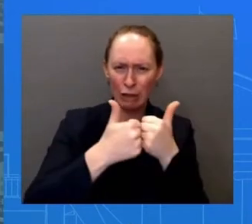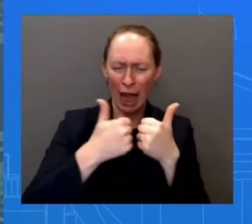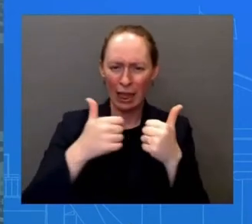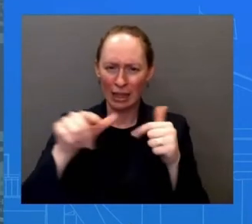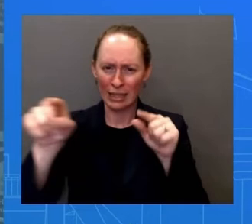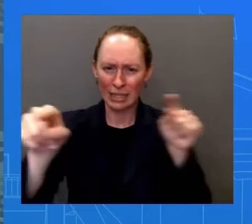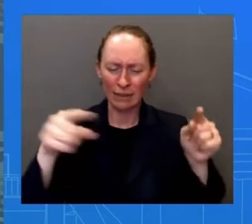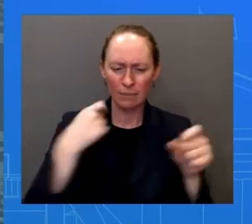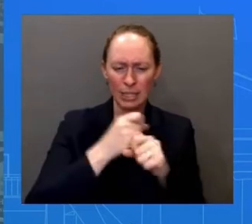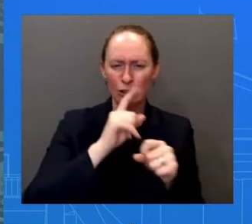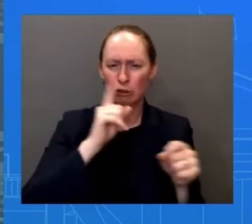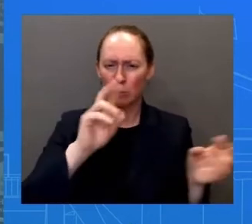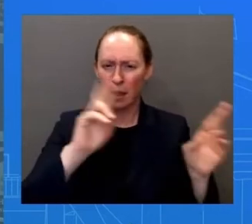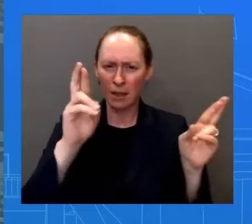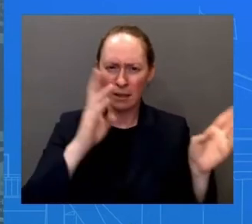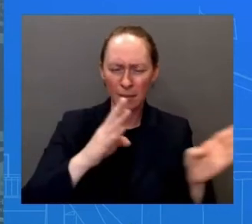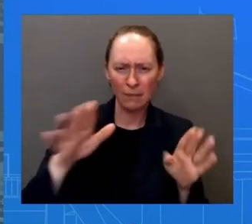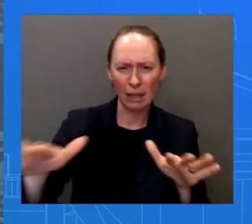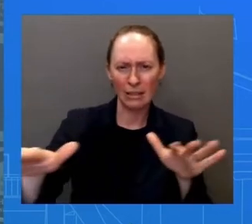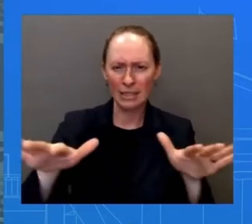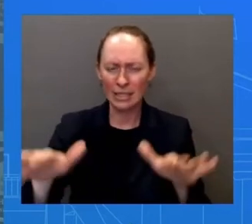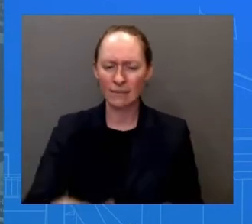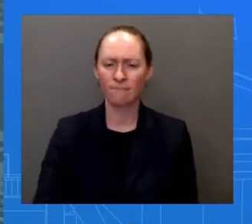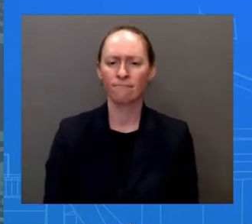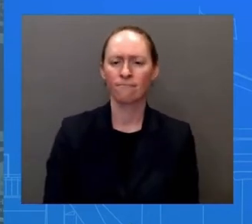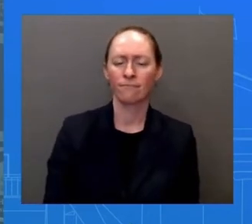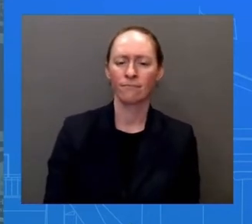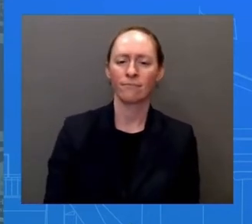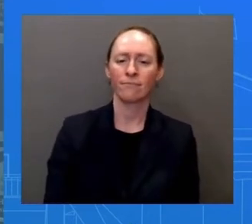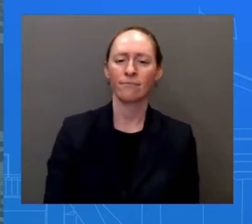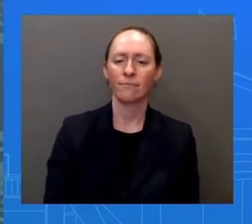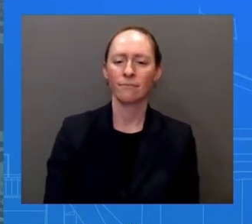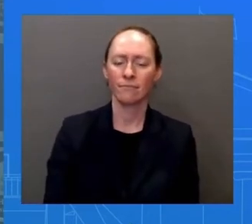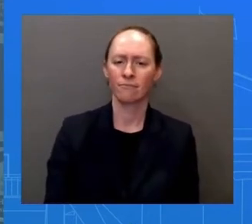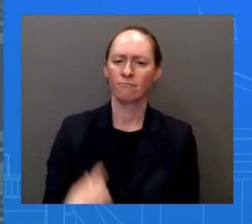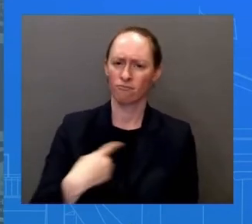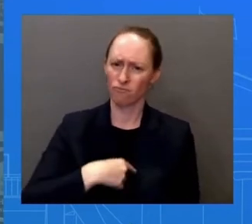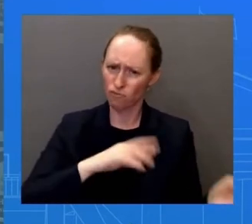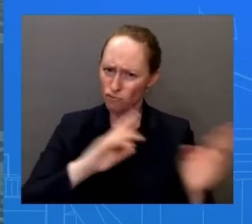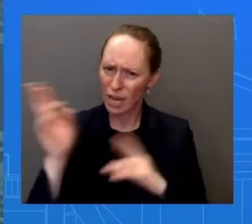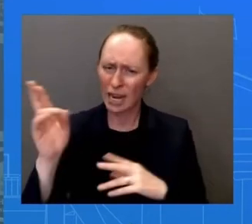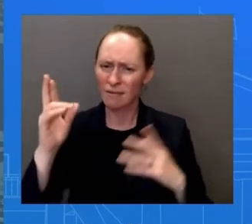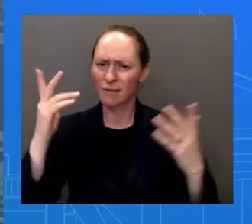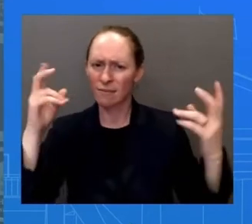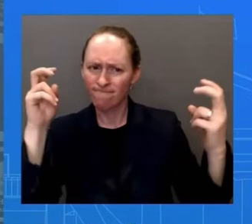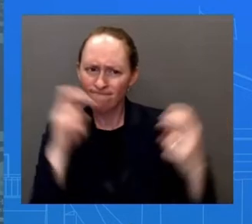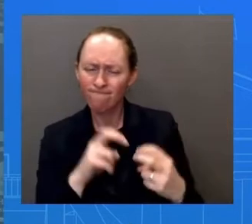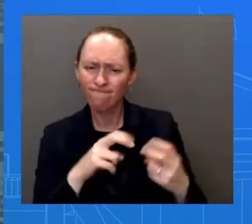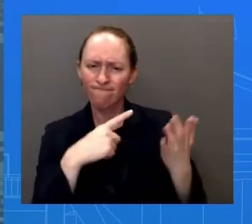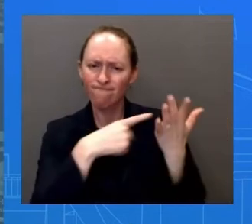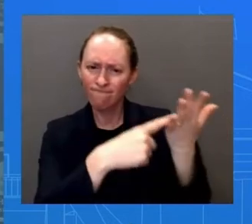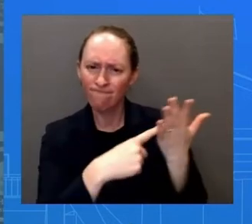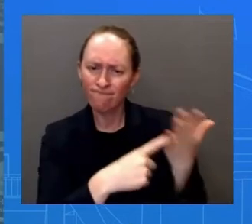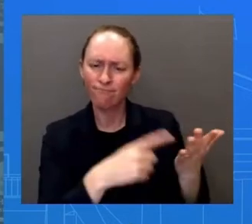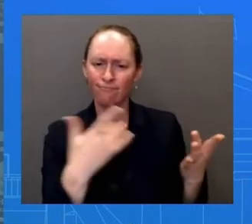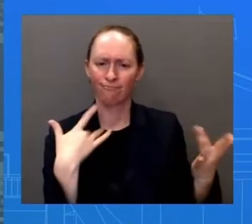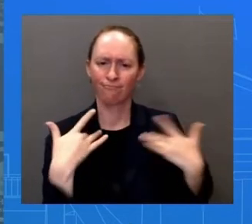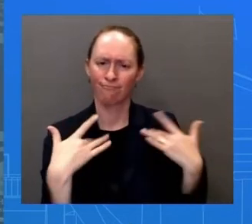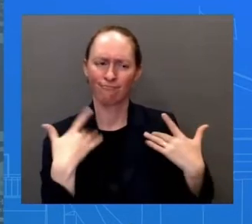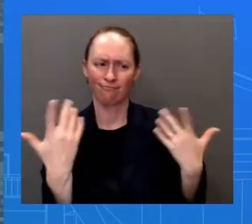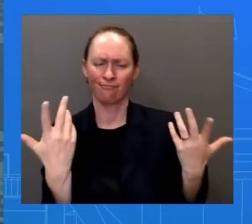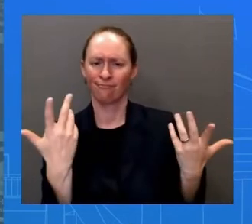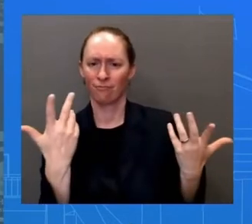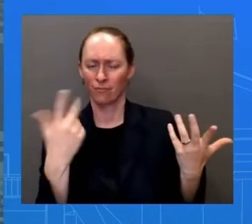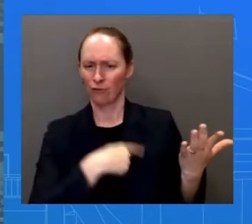not bashful about talking about this very complex relationship with China. There are things that we believe we can and